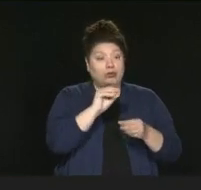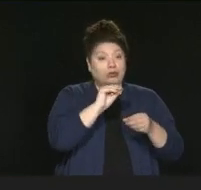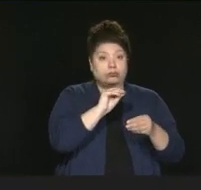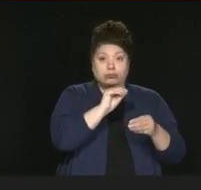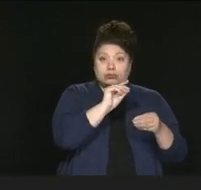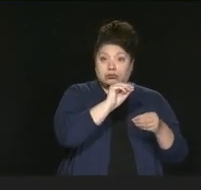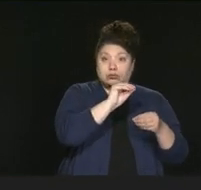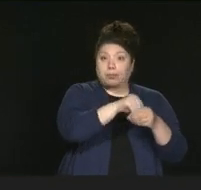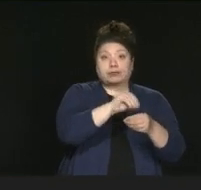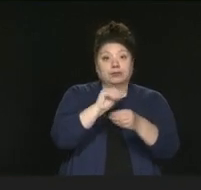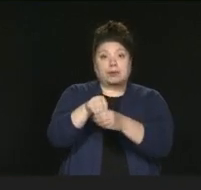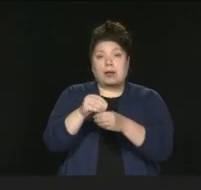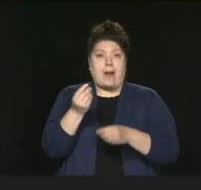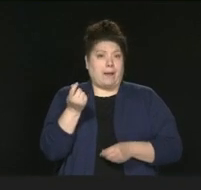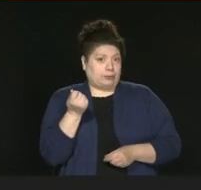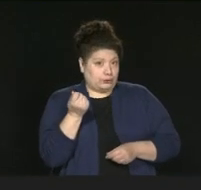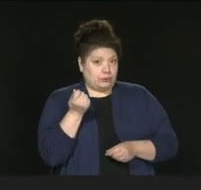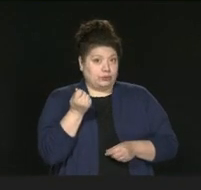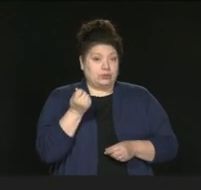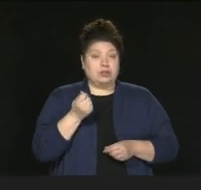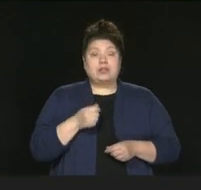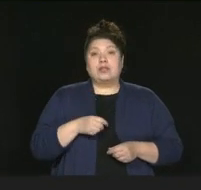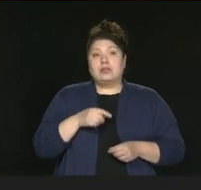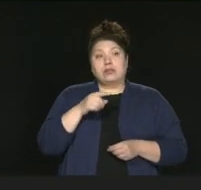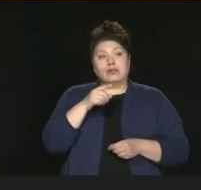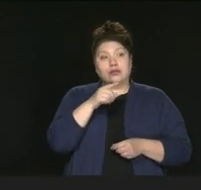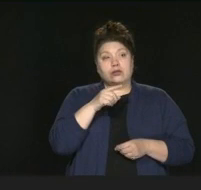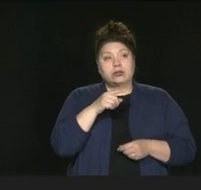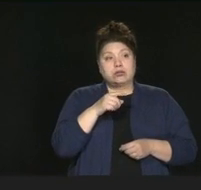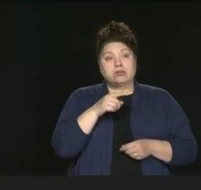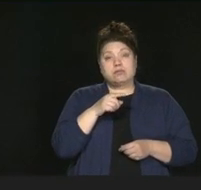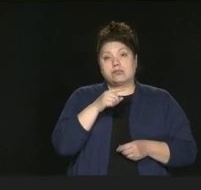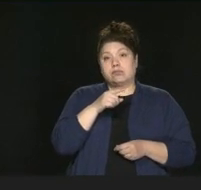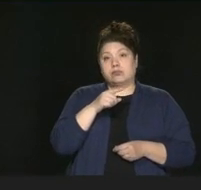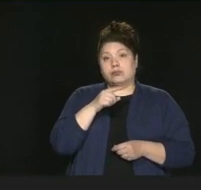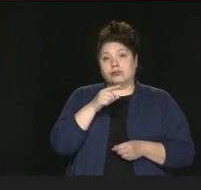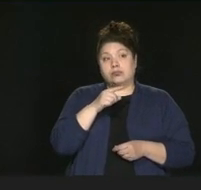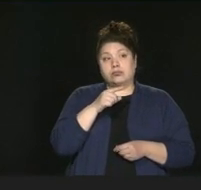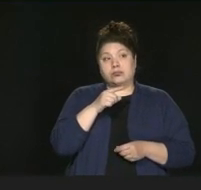considering broadening the scope of the wage subsidy? Thank you.